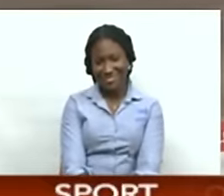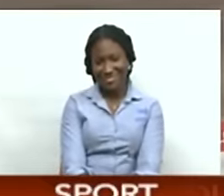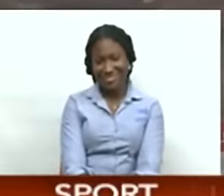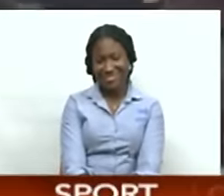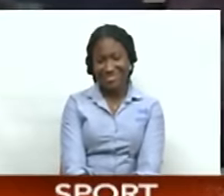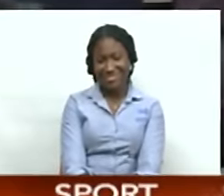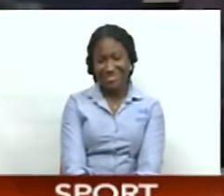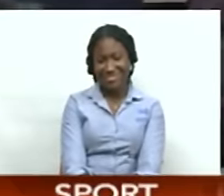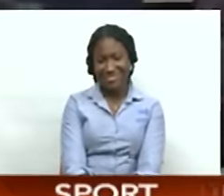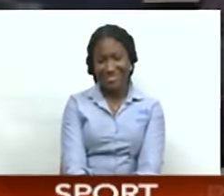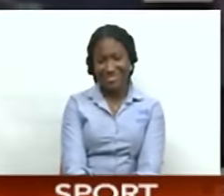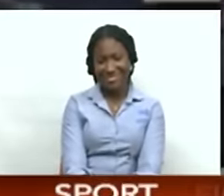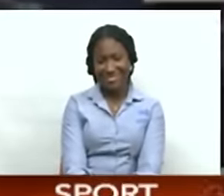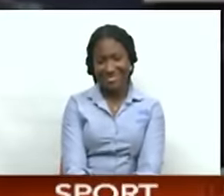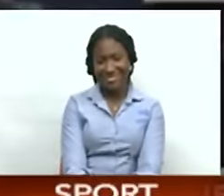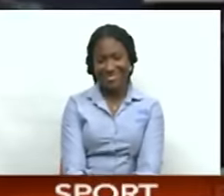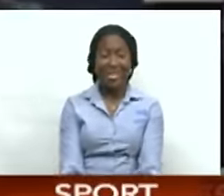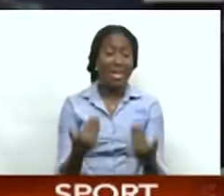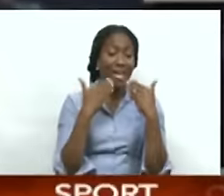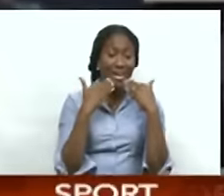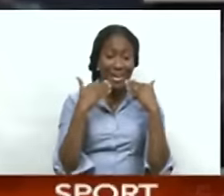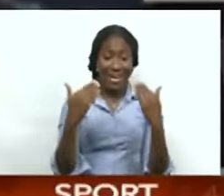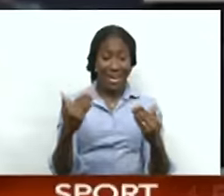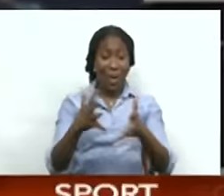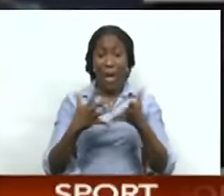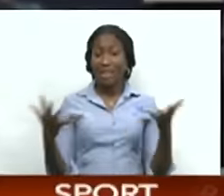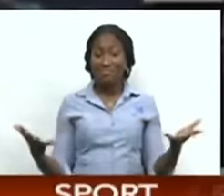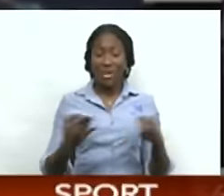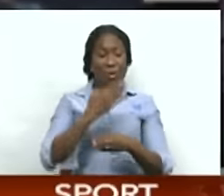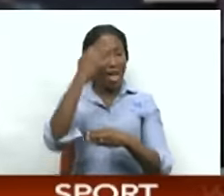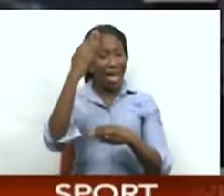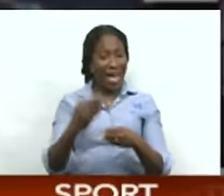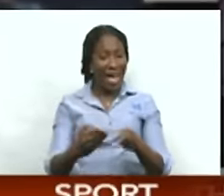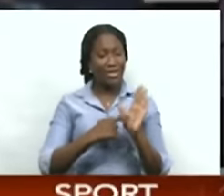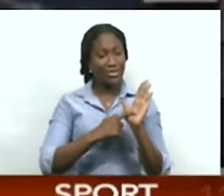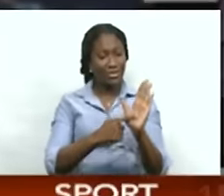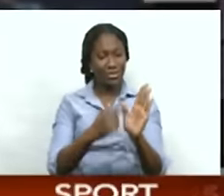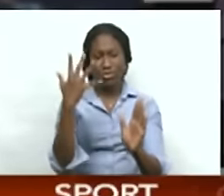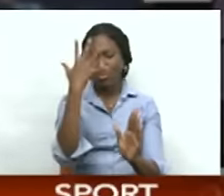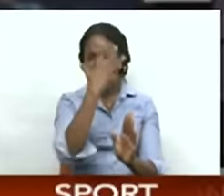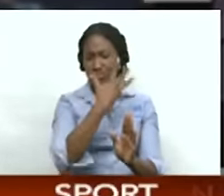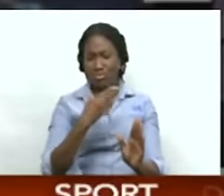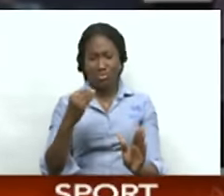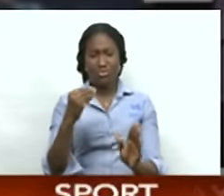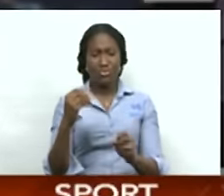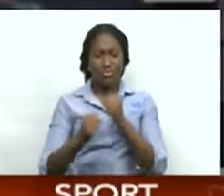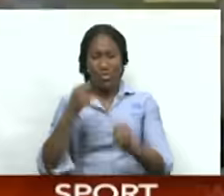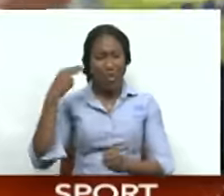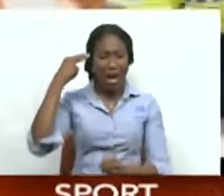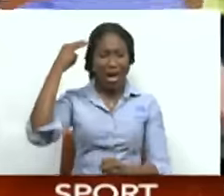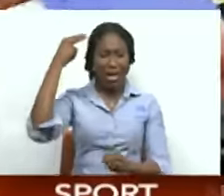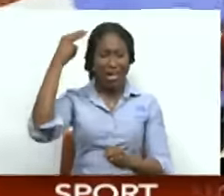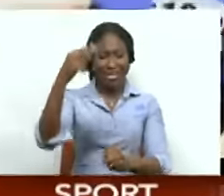Thank you, Carson. Well, we end with a peach of a finish tonight in our Sport High.